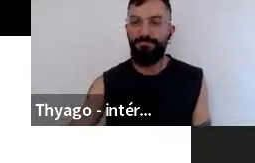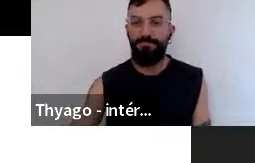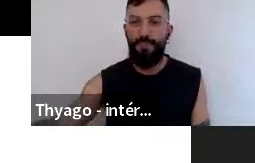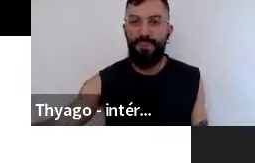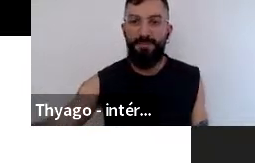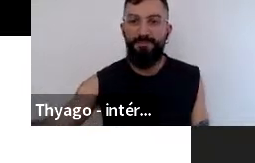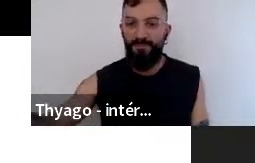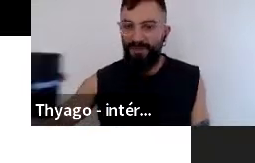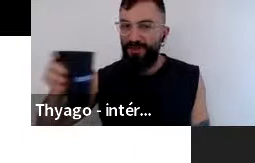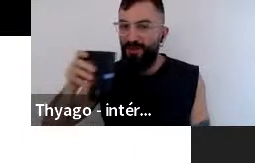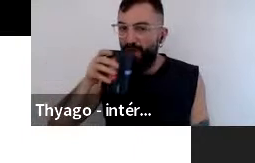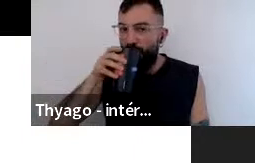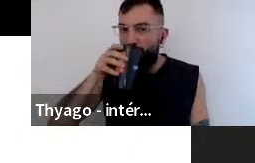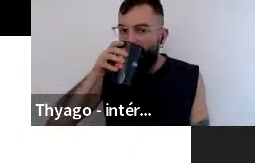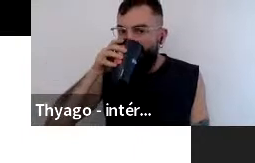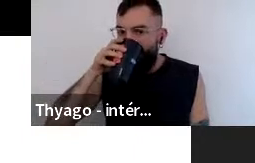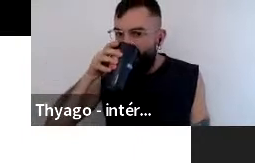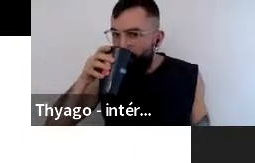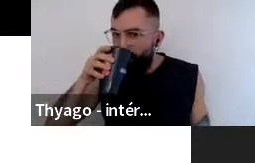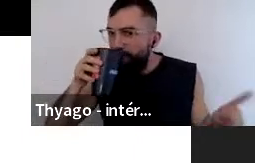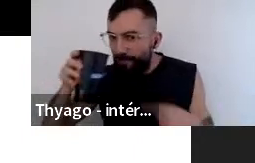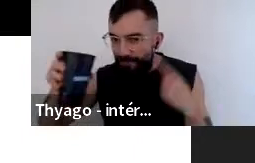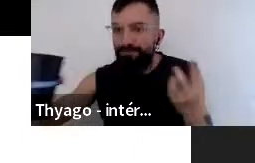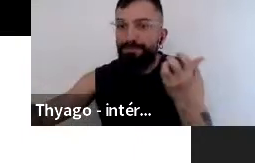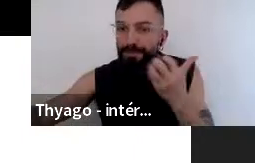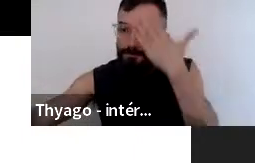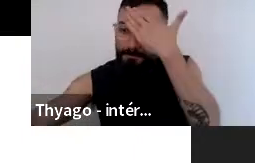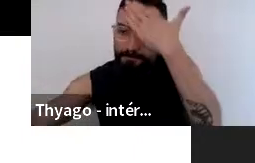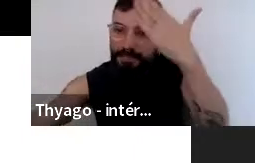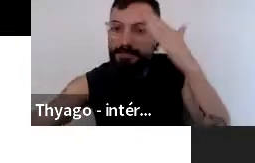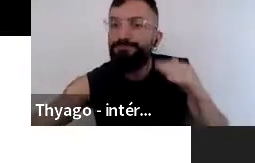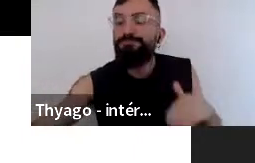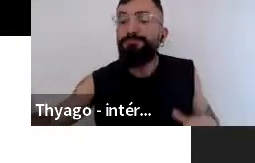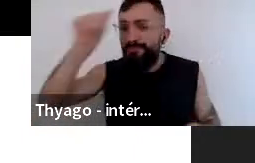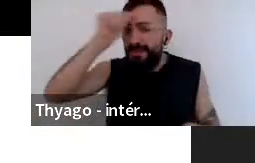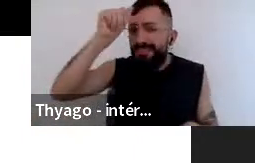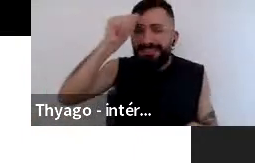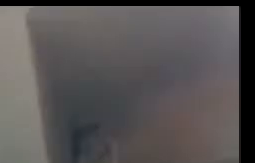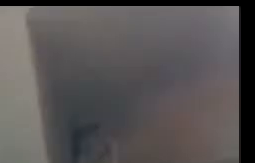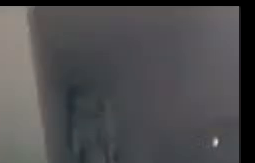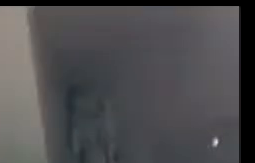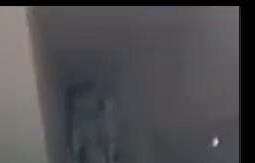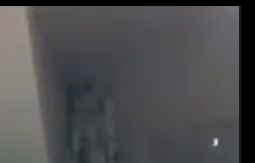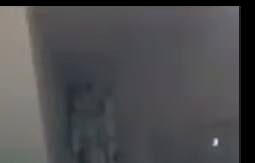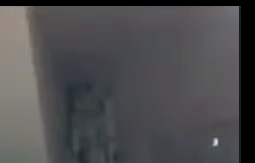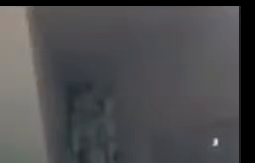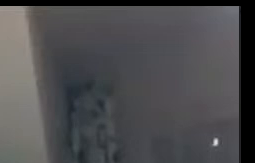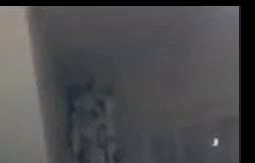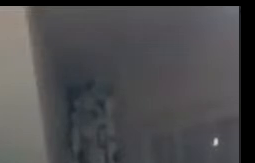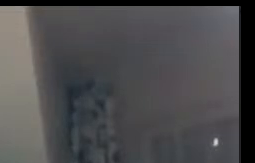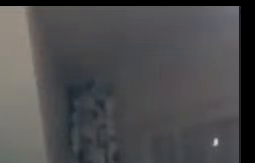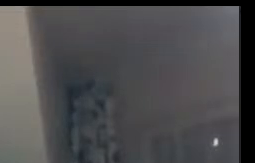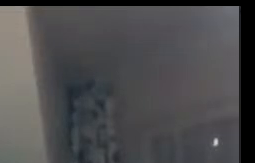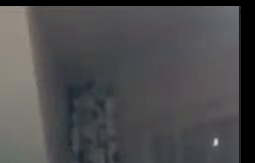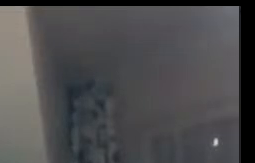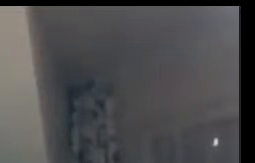So we thank André for this brilliant talk. And before we go to the